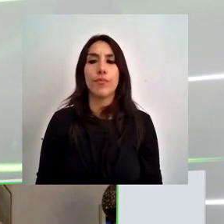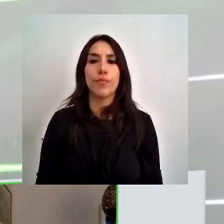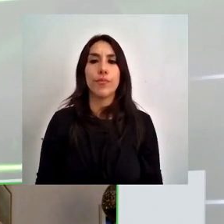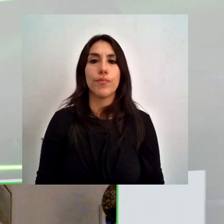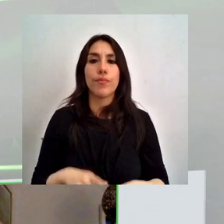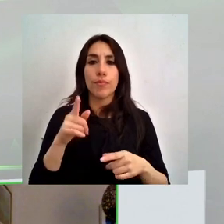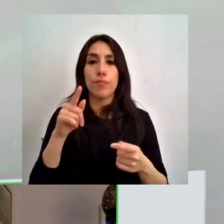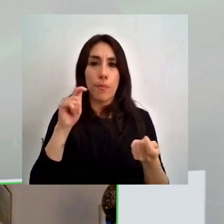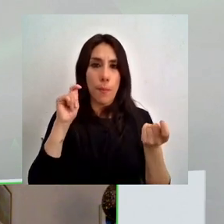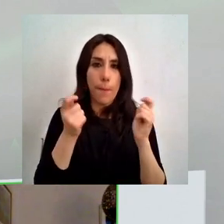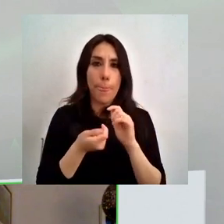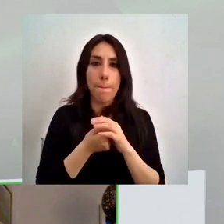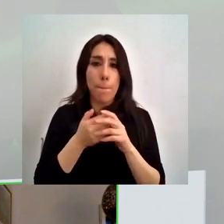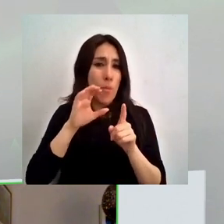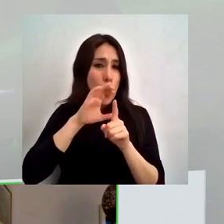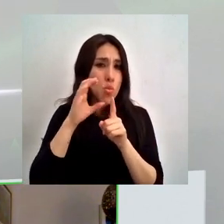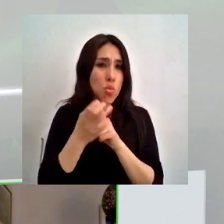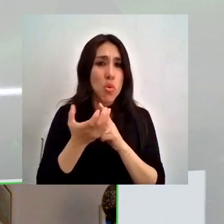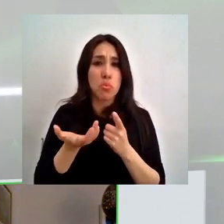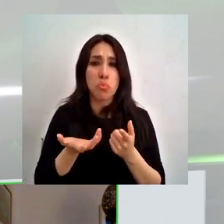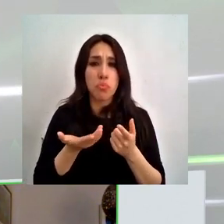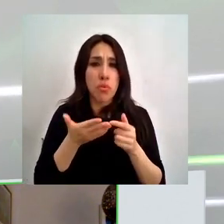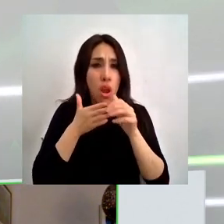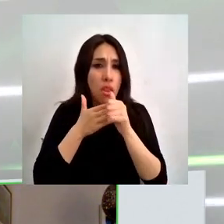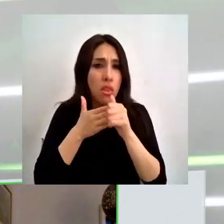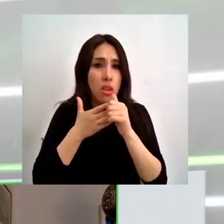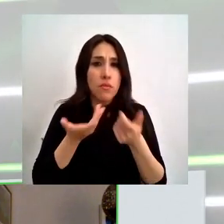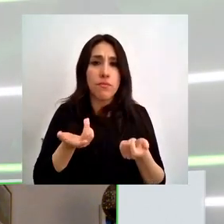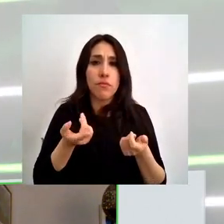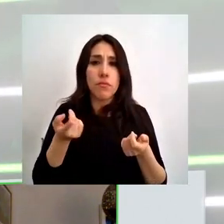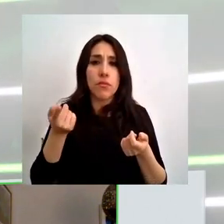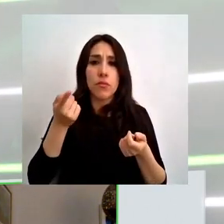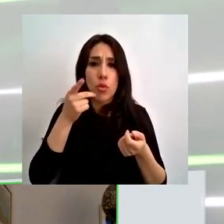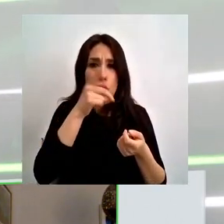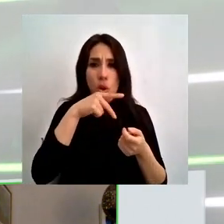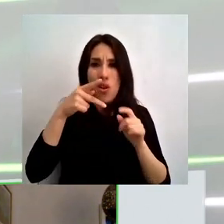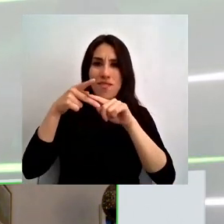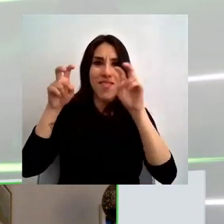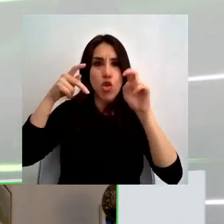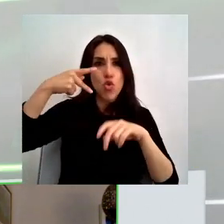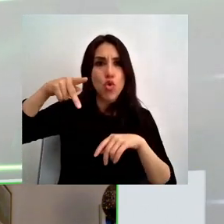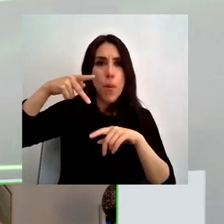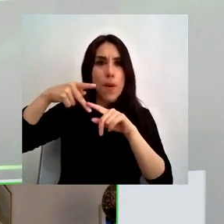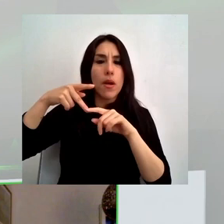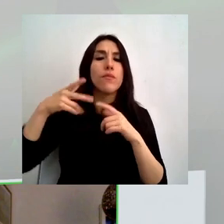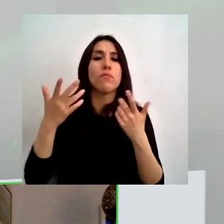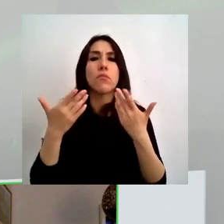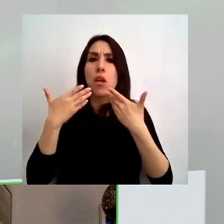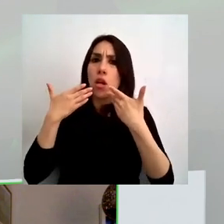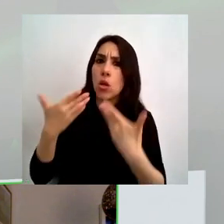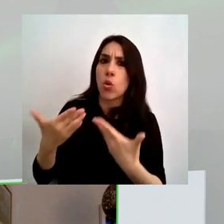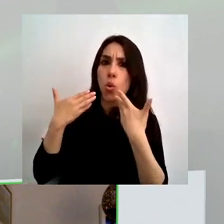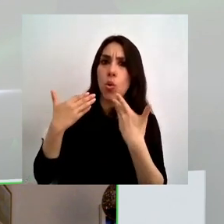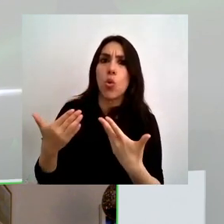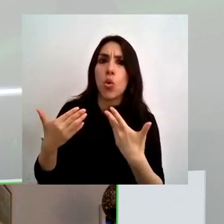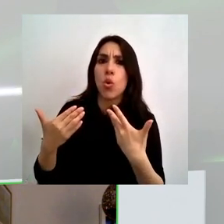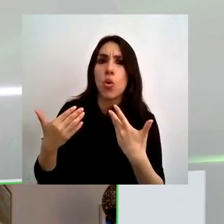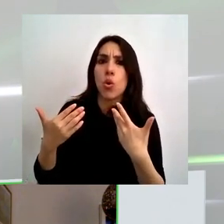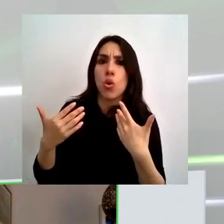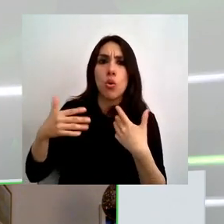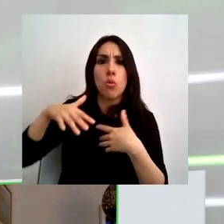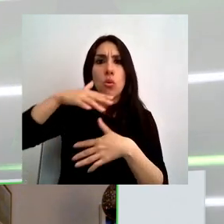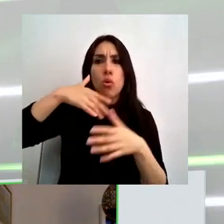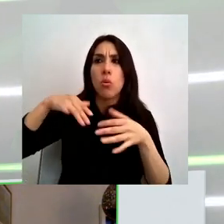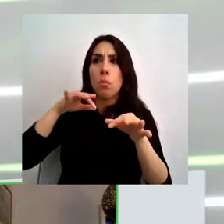In this cultural change that you lead from Purple Space, and thanks to the cases that you have shared with